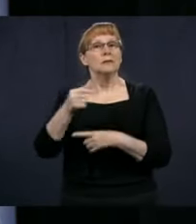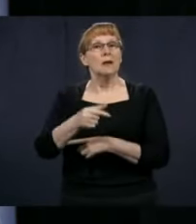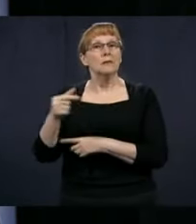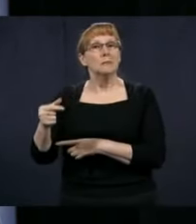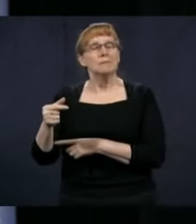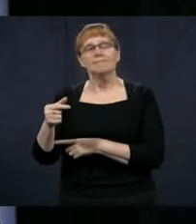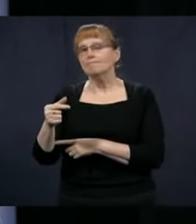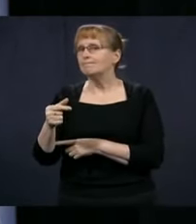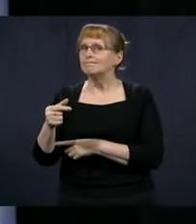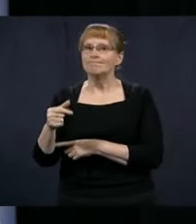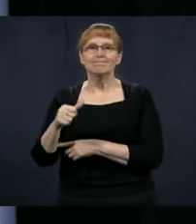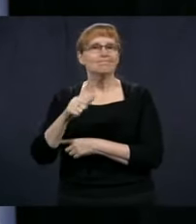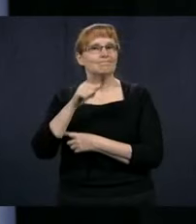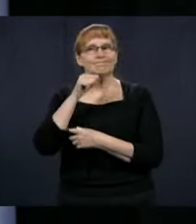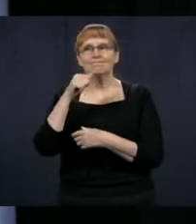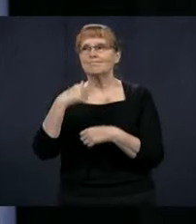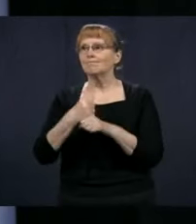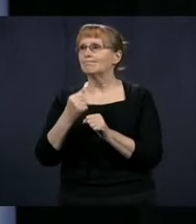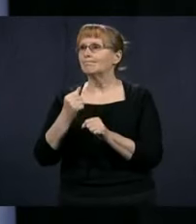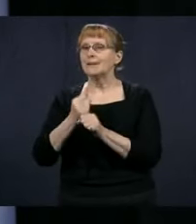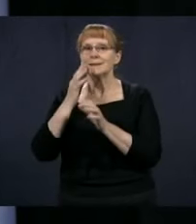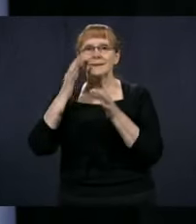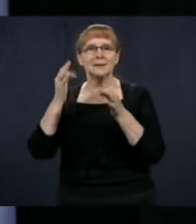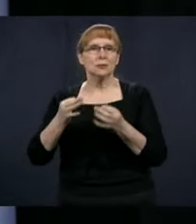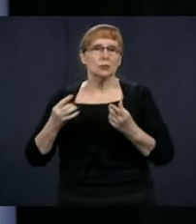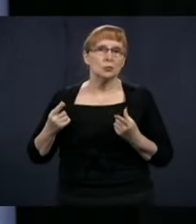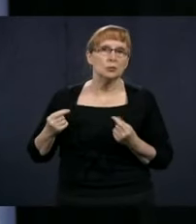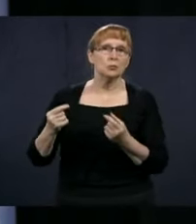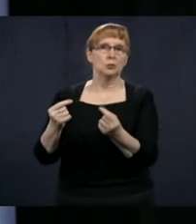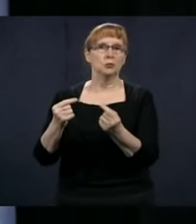we're sad for the families